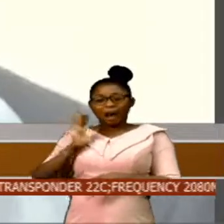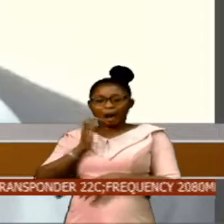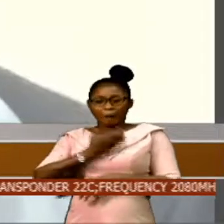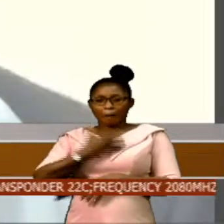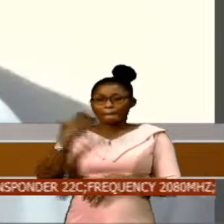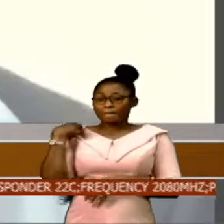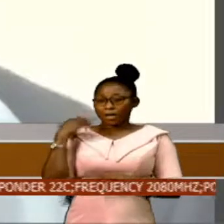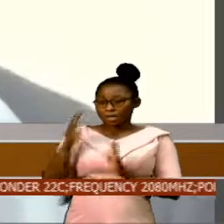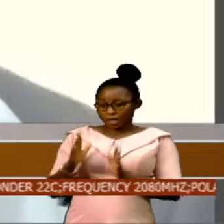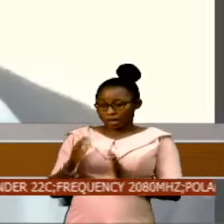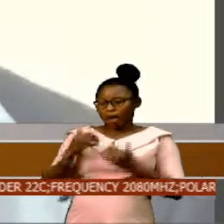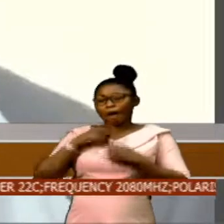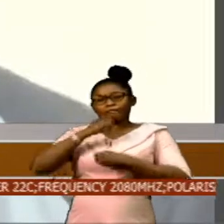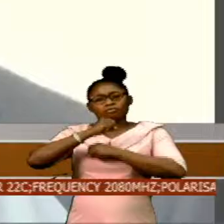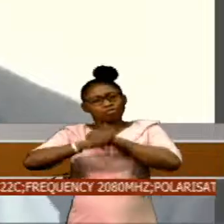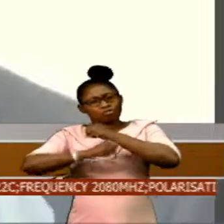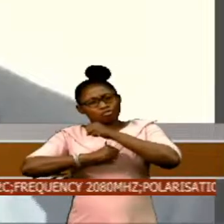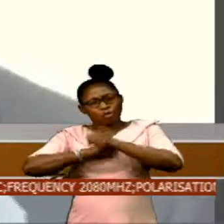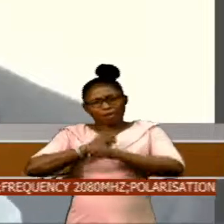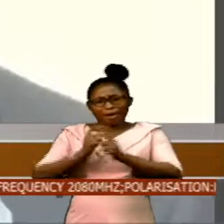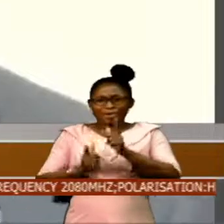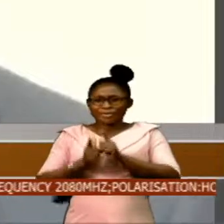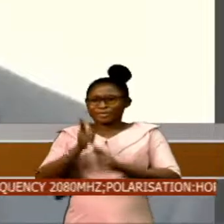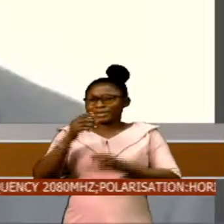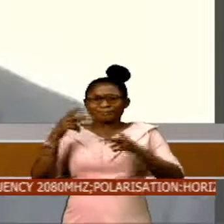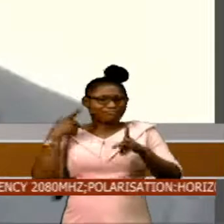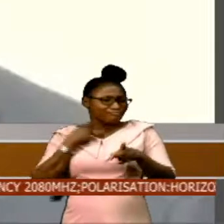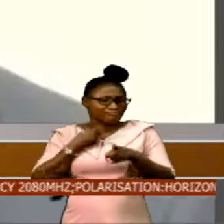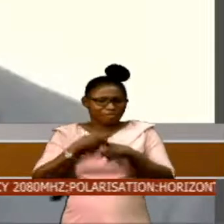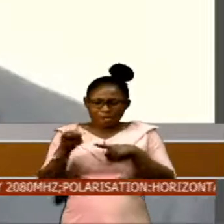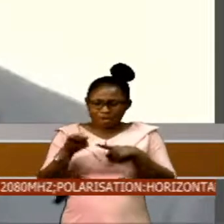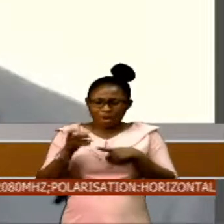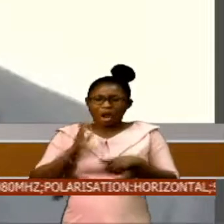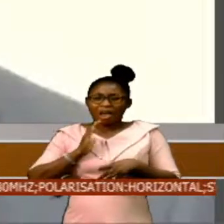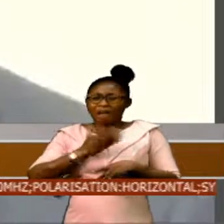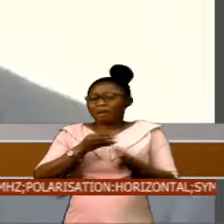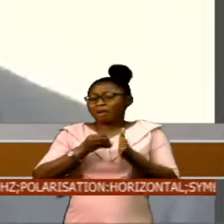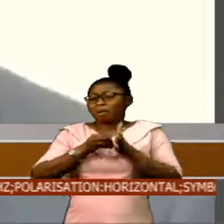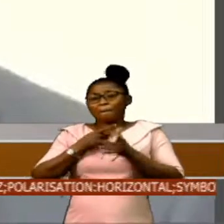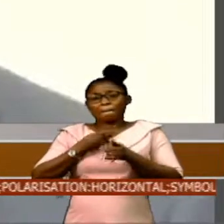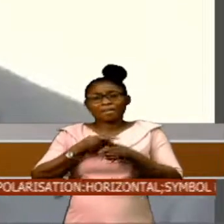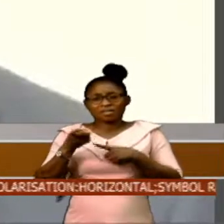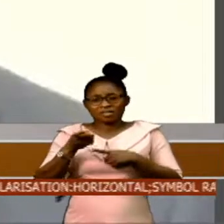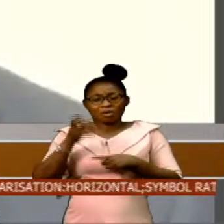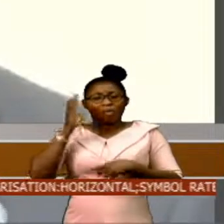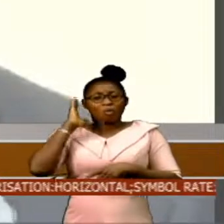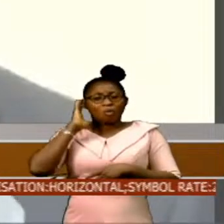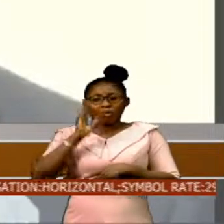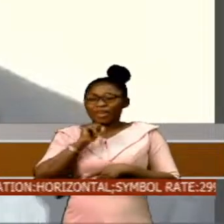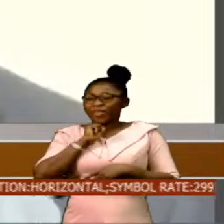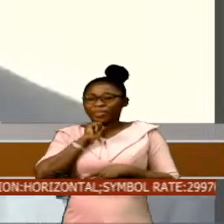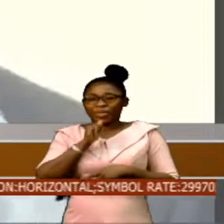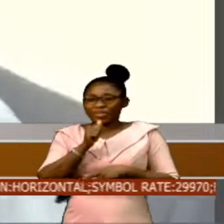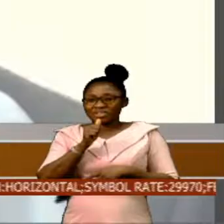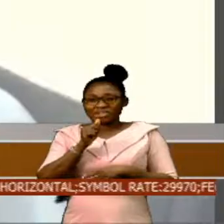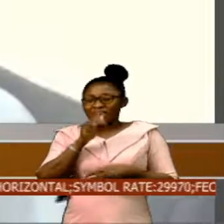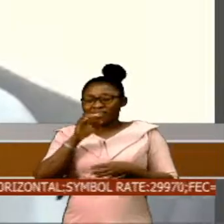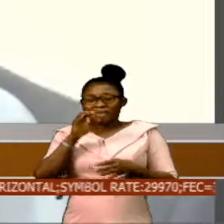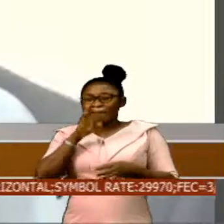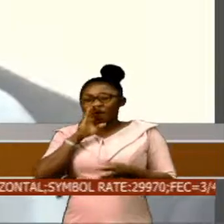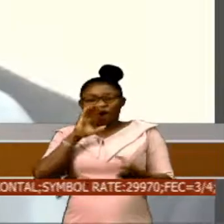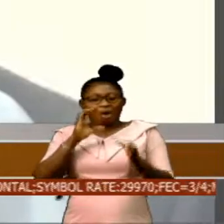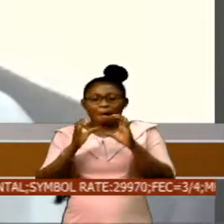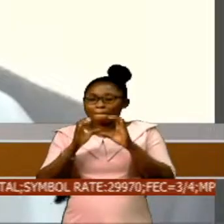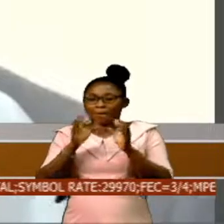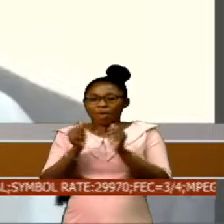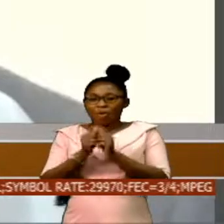If our master has suffered great persecution, our own persecution will not be compared to